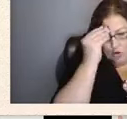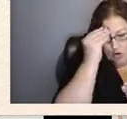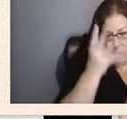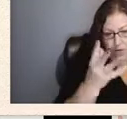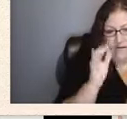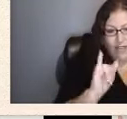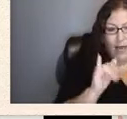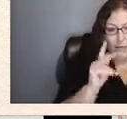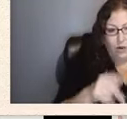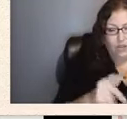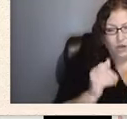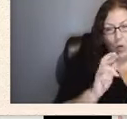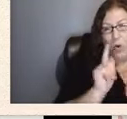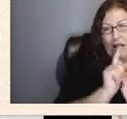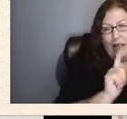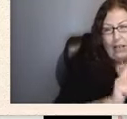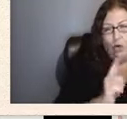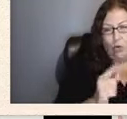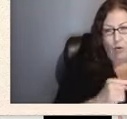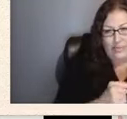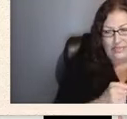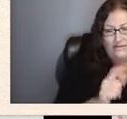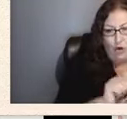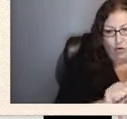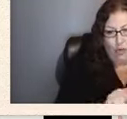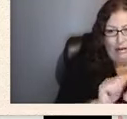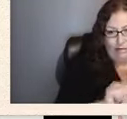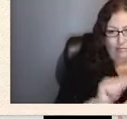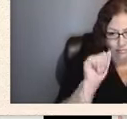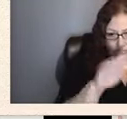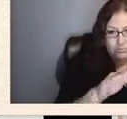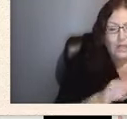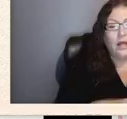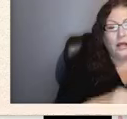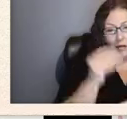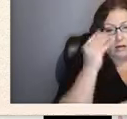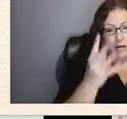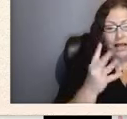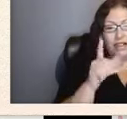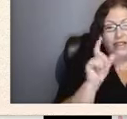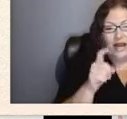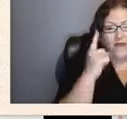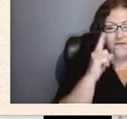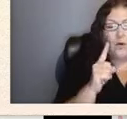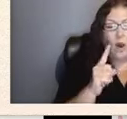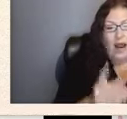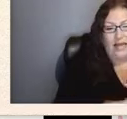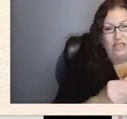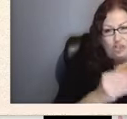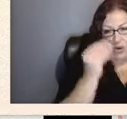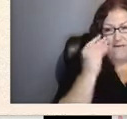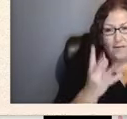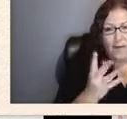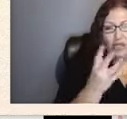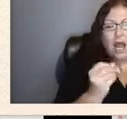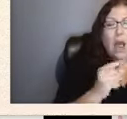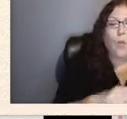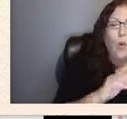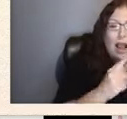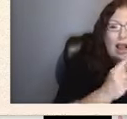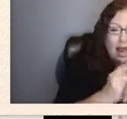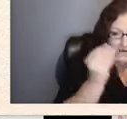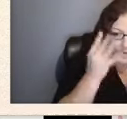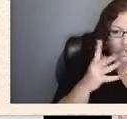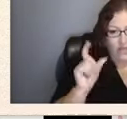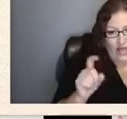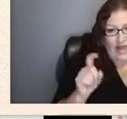or legal representative in writing, detailing the need for additional information and what kinds of information they need